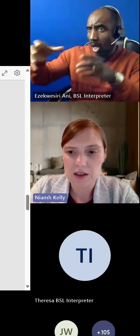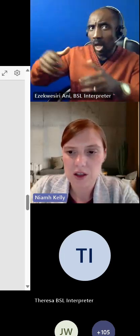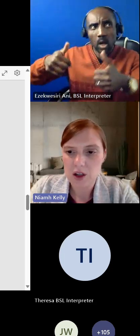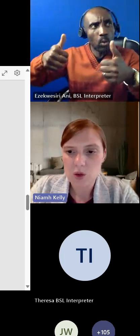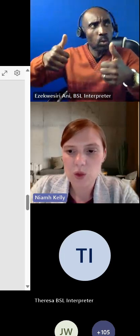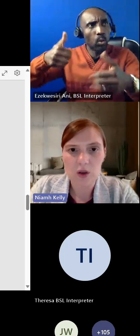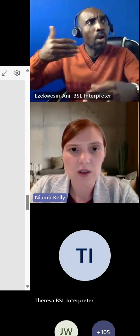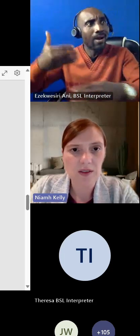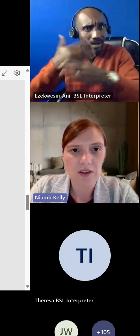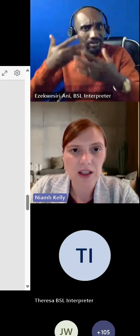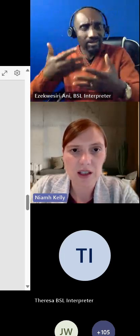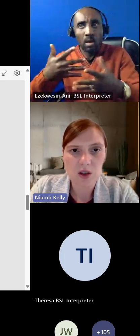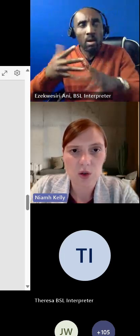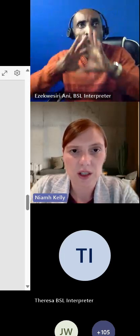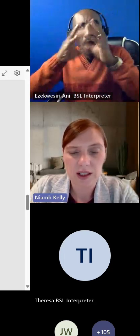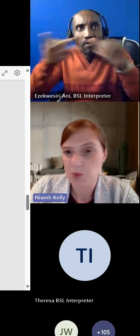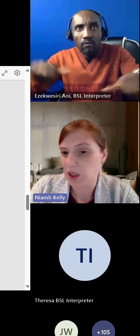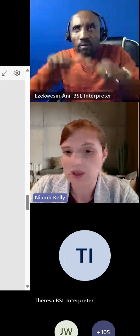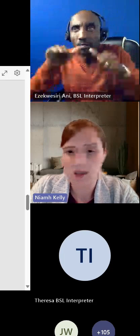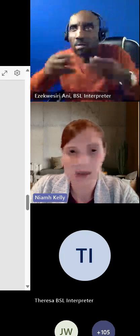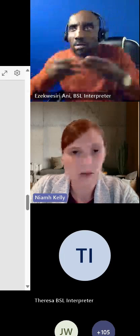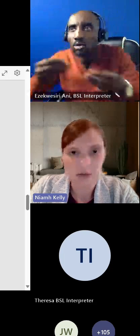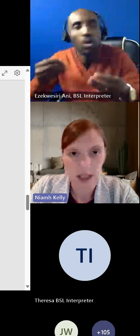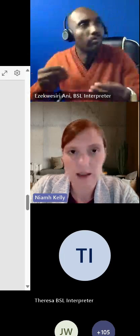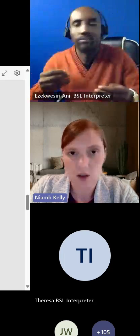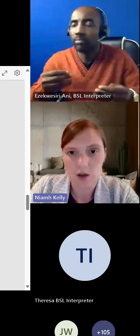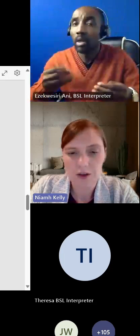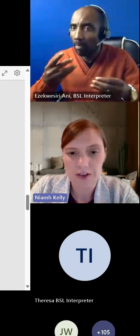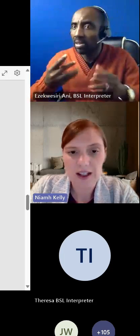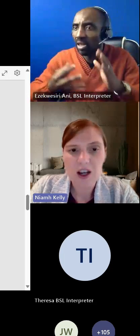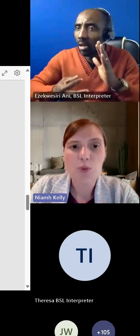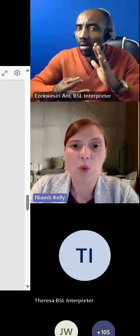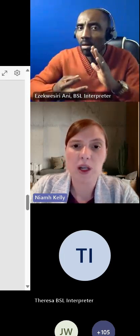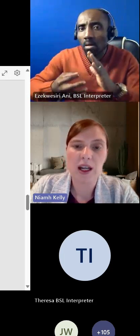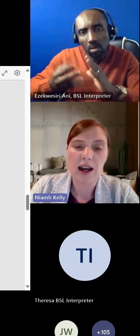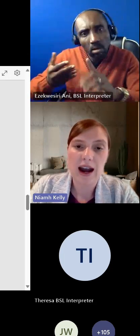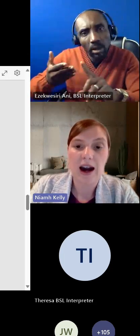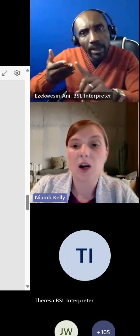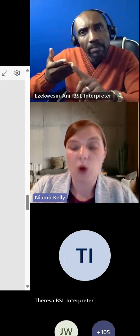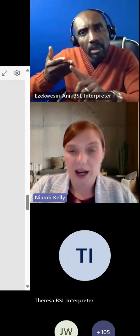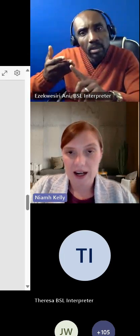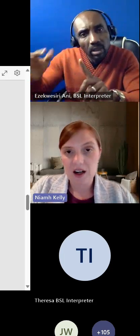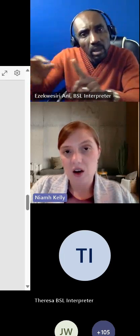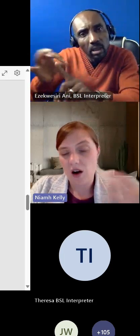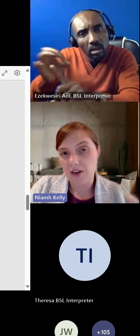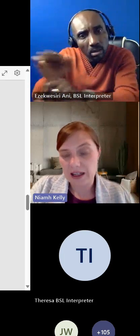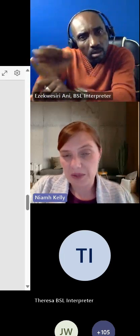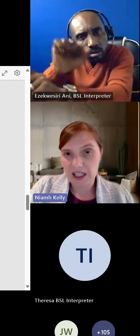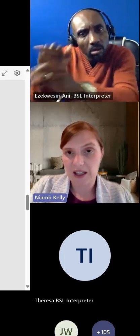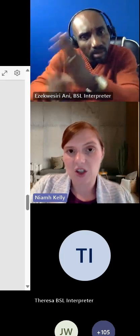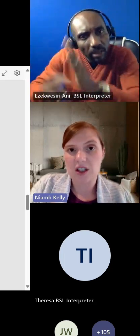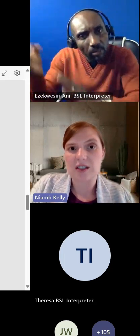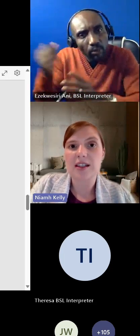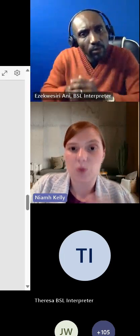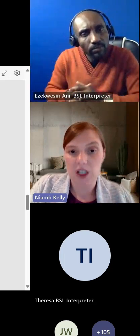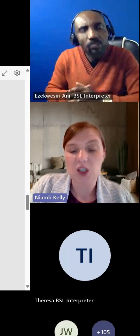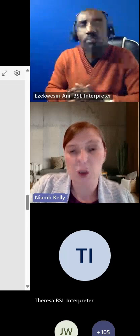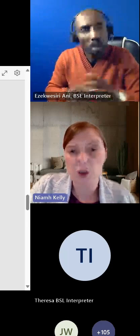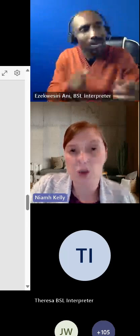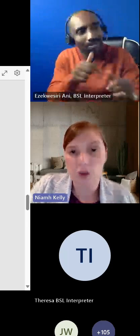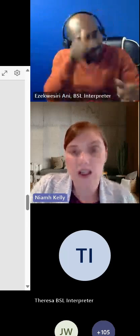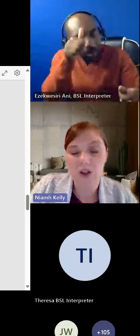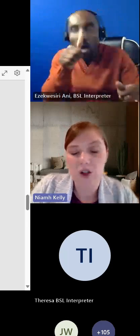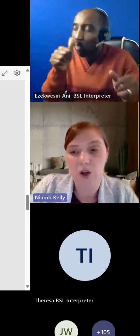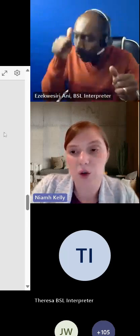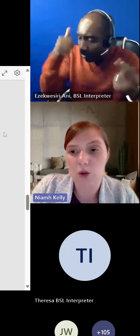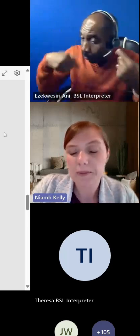everything fixed. We don't have everything sorted because that's tough, but we are aware of our limitations and we are